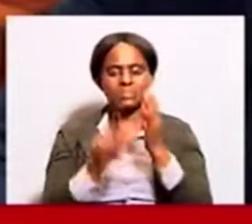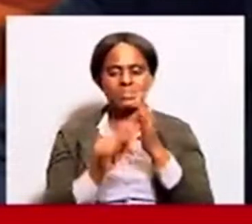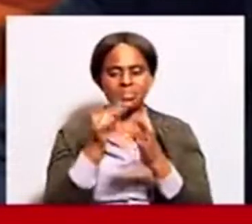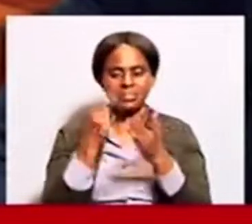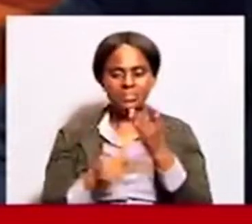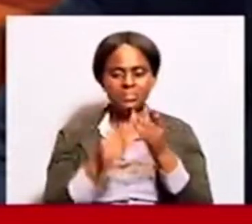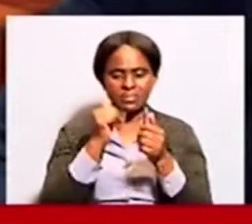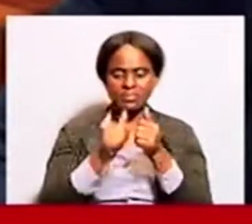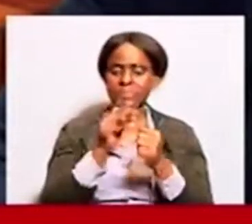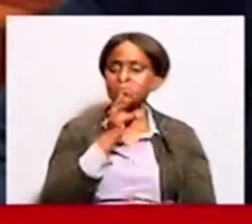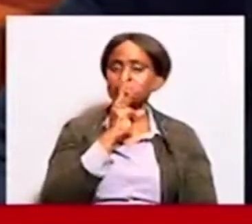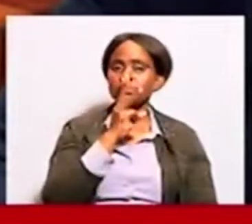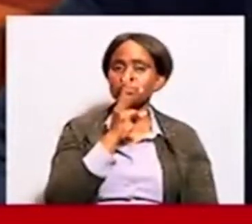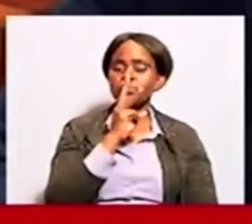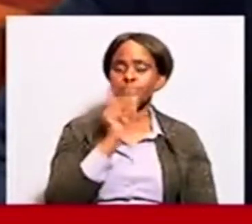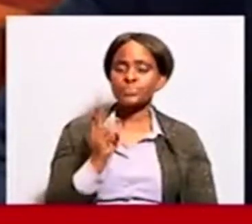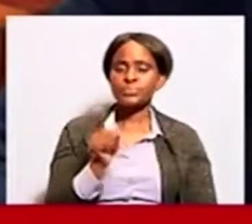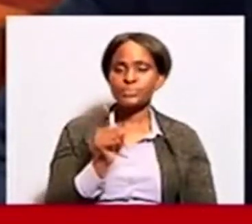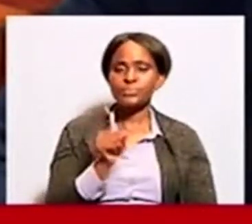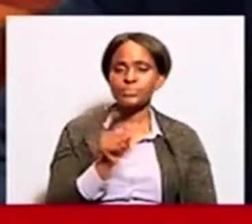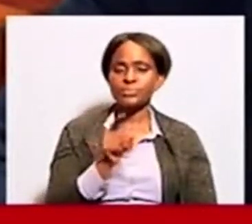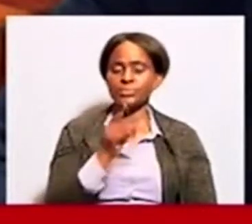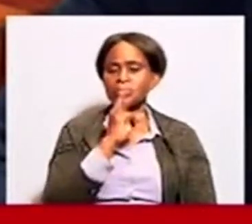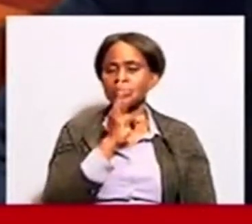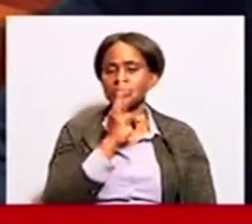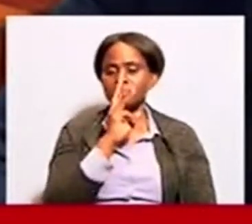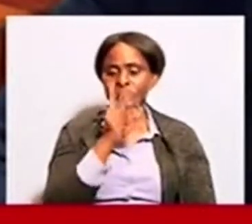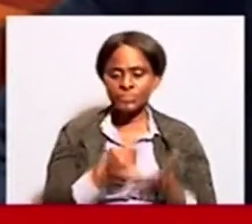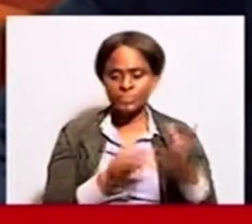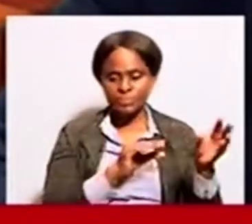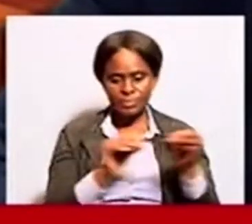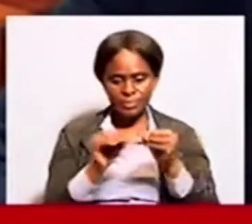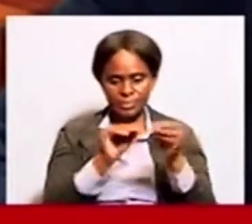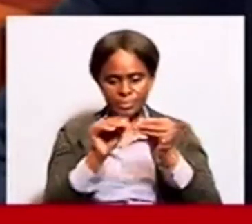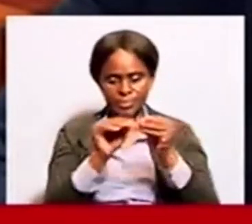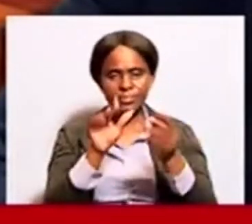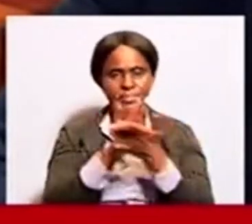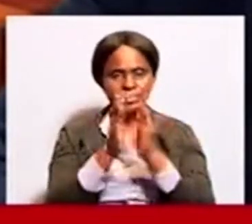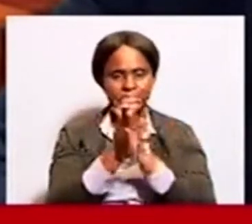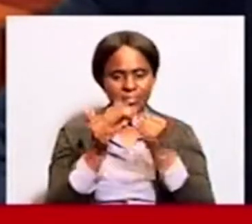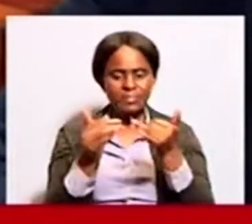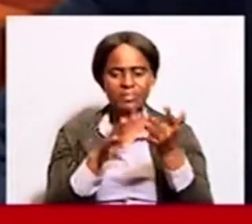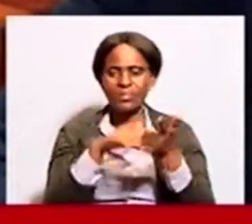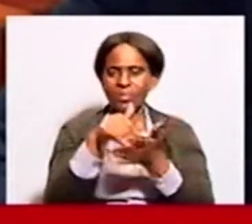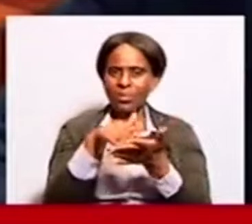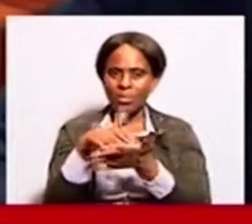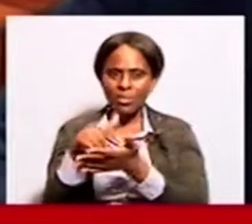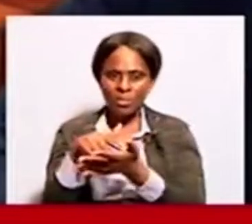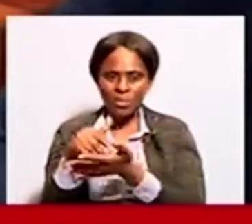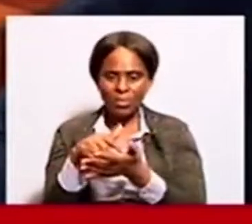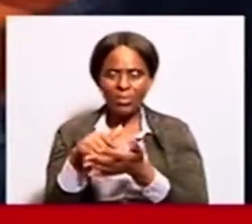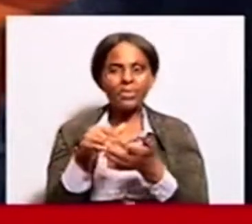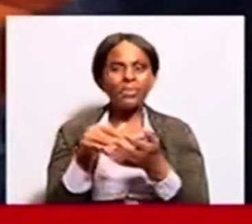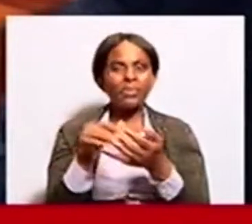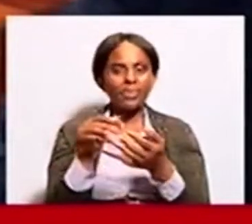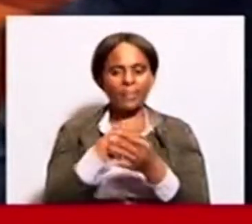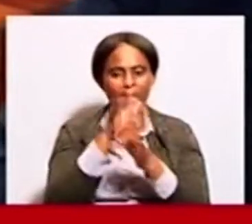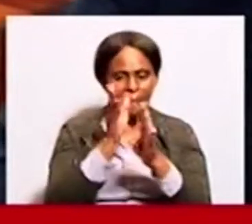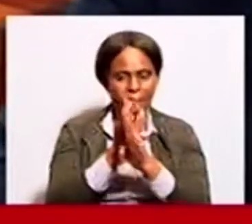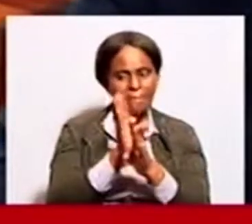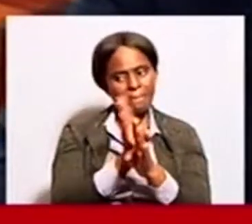of the underground water that is moving, the subbase becomes quite loose at some point. Then we redirected